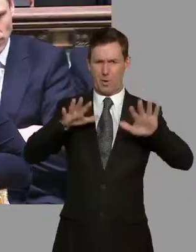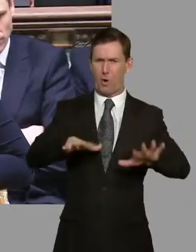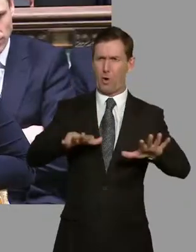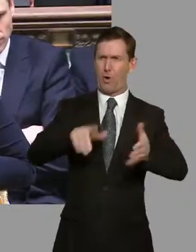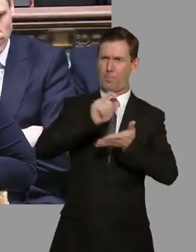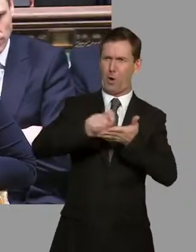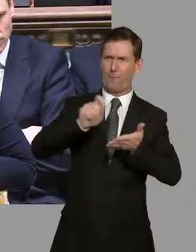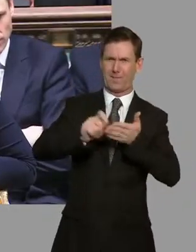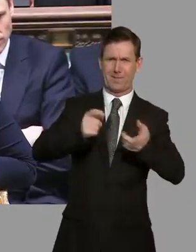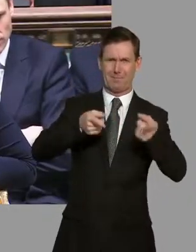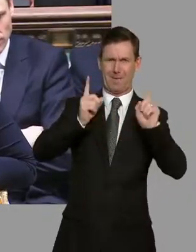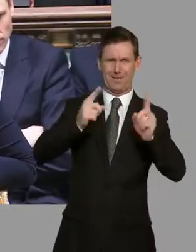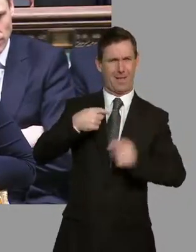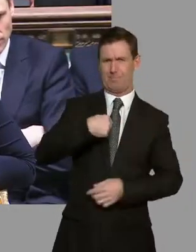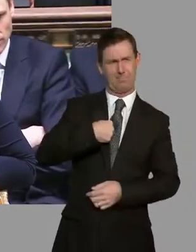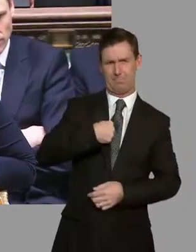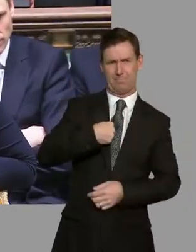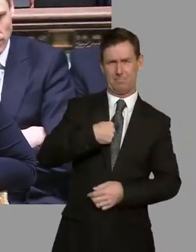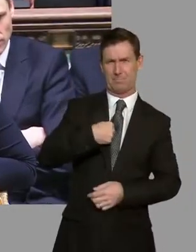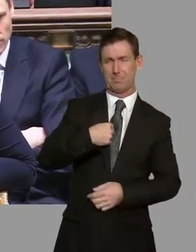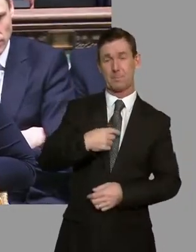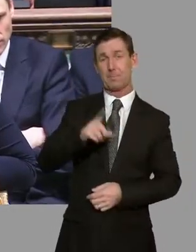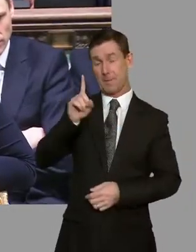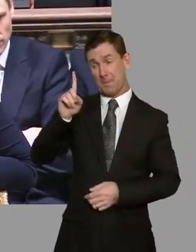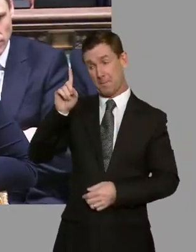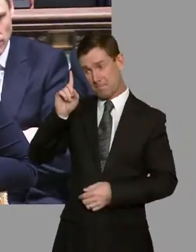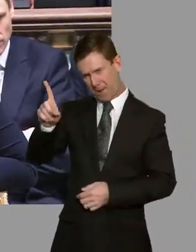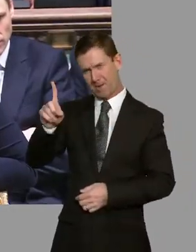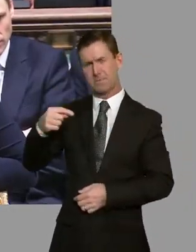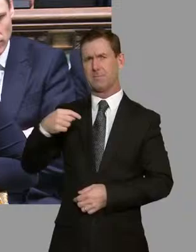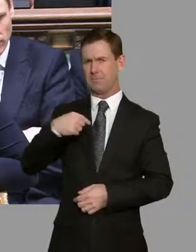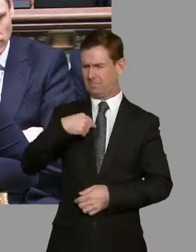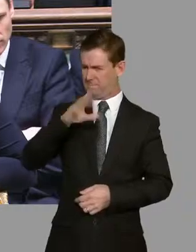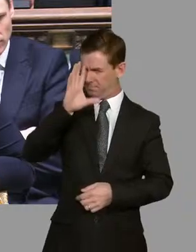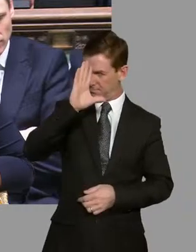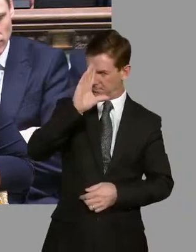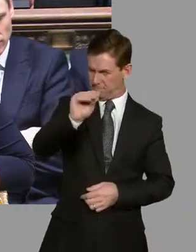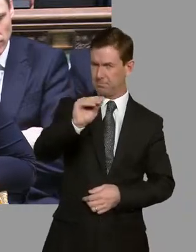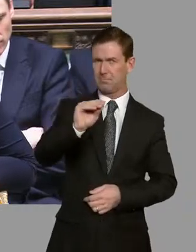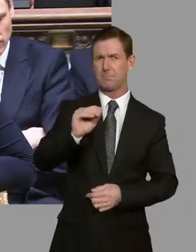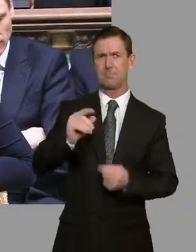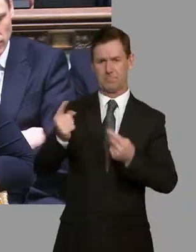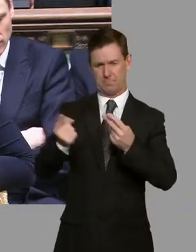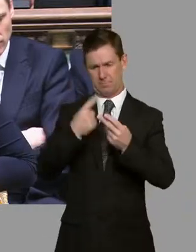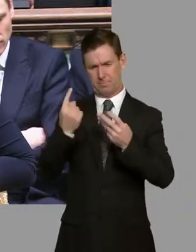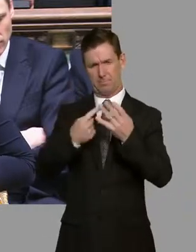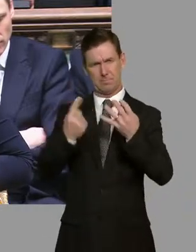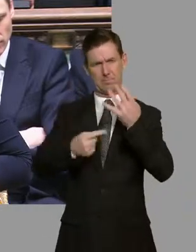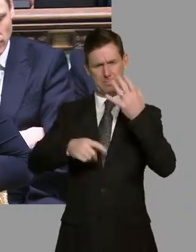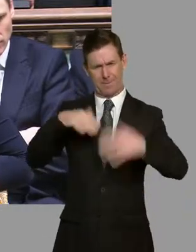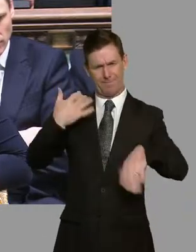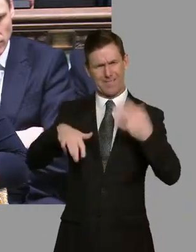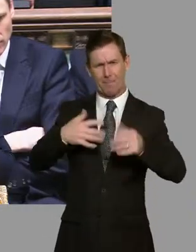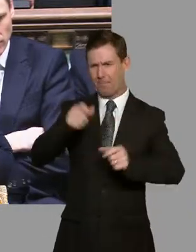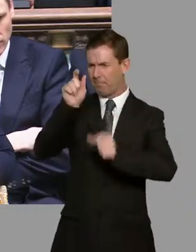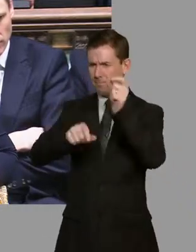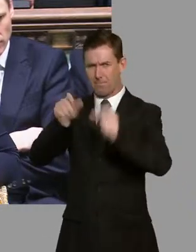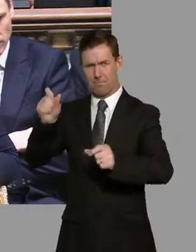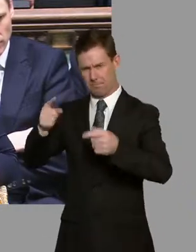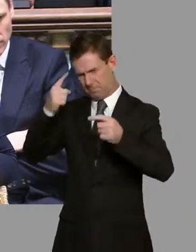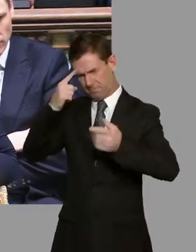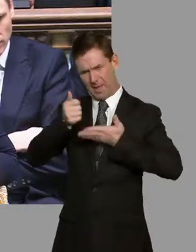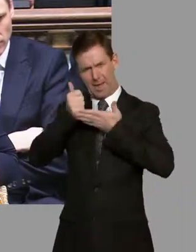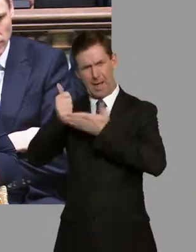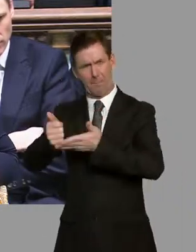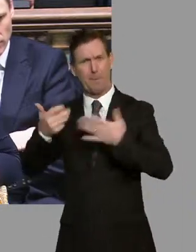Mr. Speaker, I will remind him about other victims who came to me who I did help. The victims of the Tavistock scandal who came